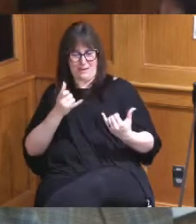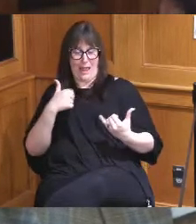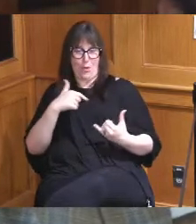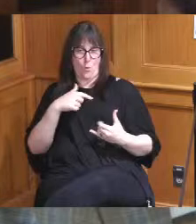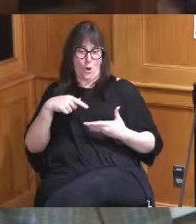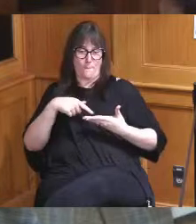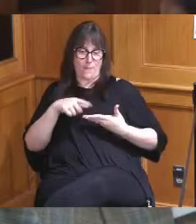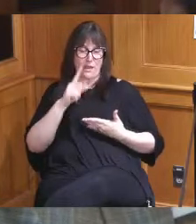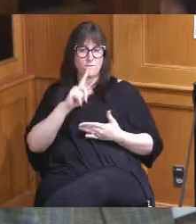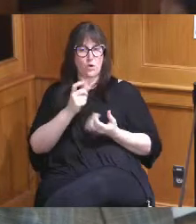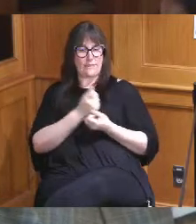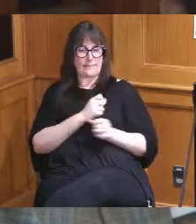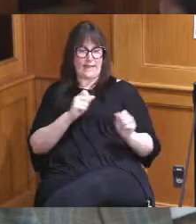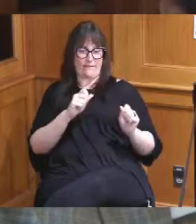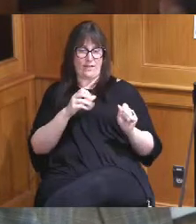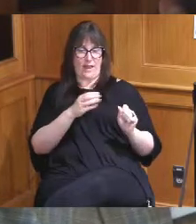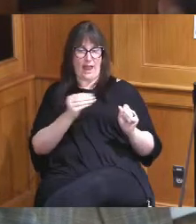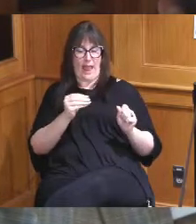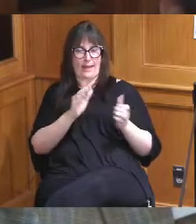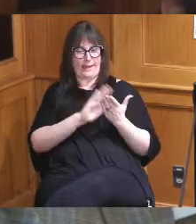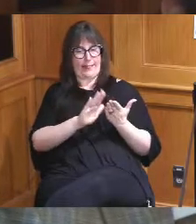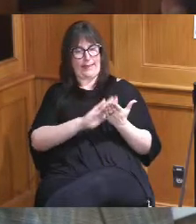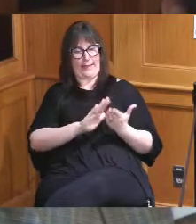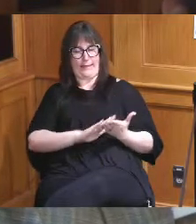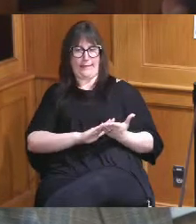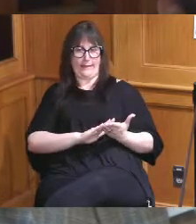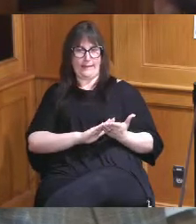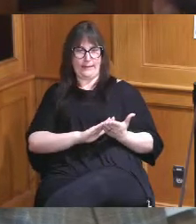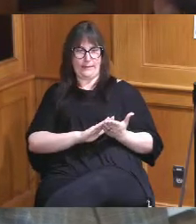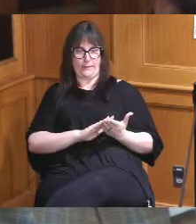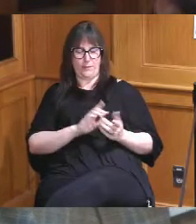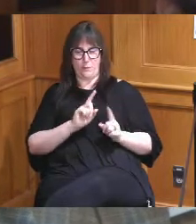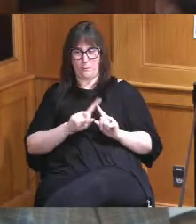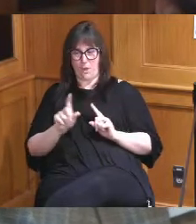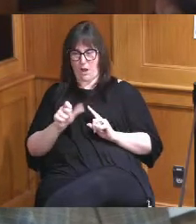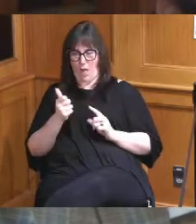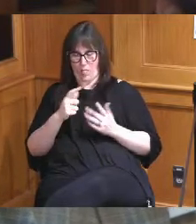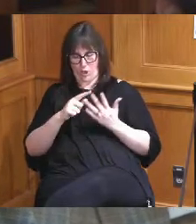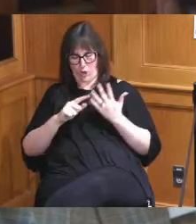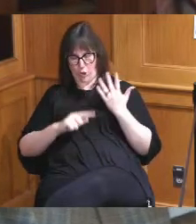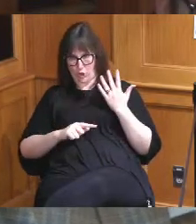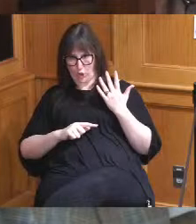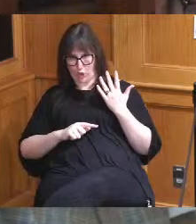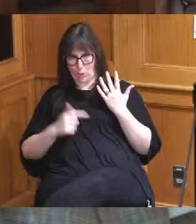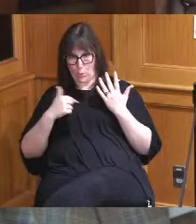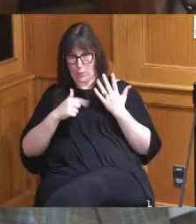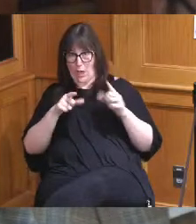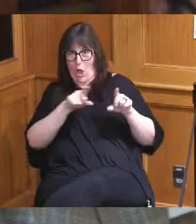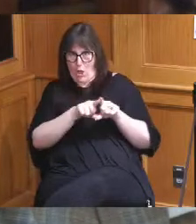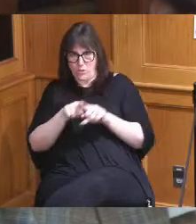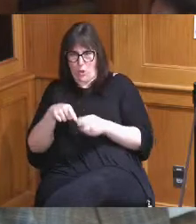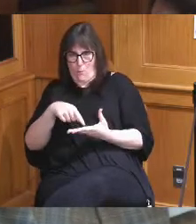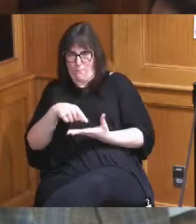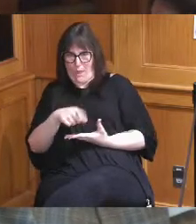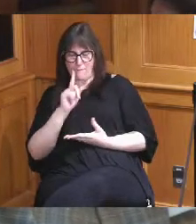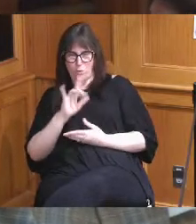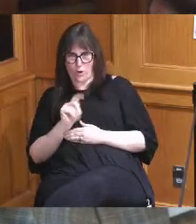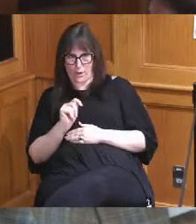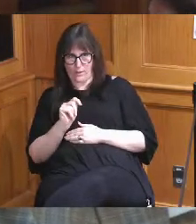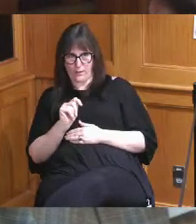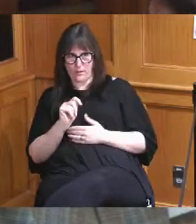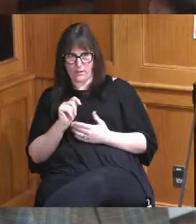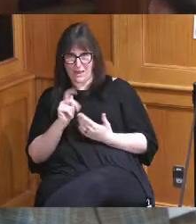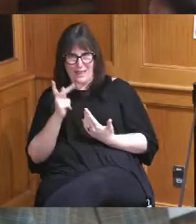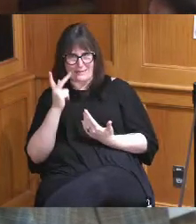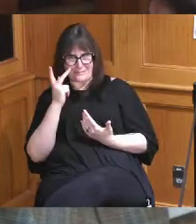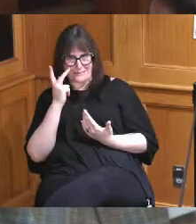for safety and power washing. But then it has these other things that we also paid for. And then the